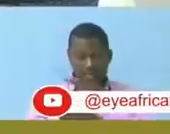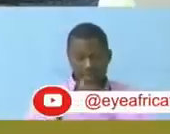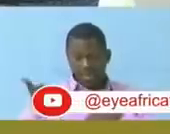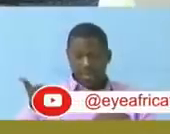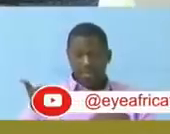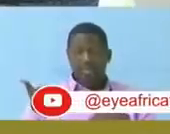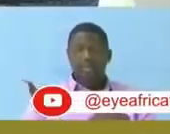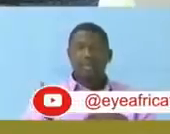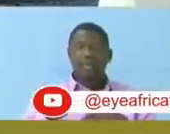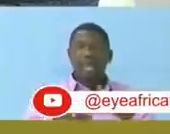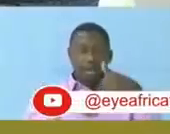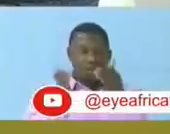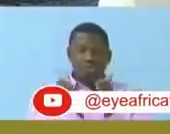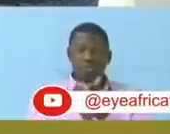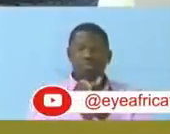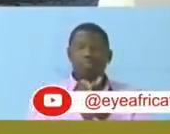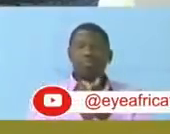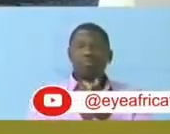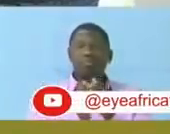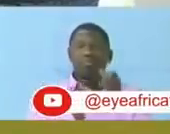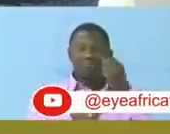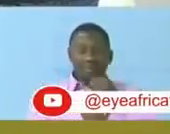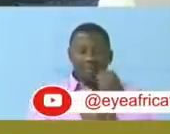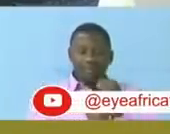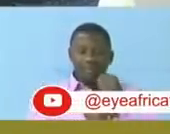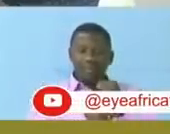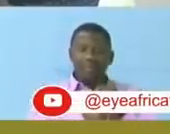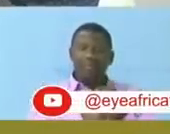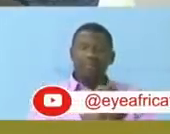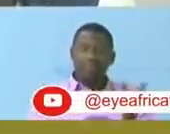a task force was established.